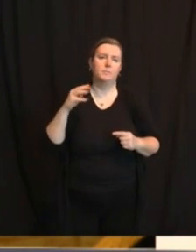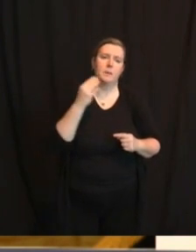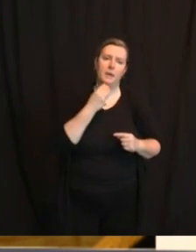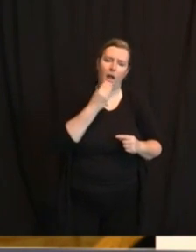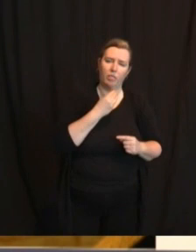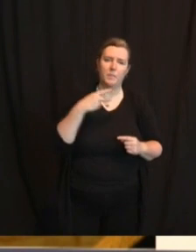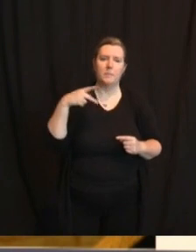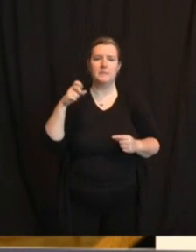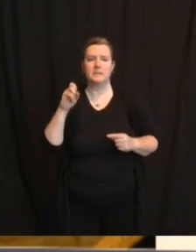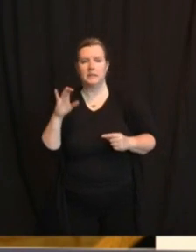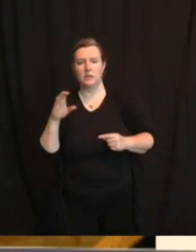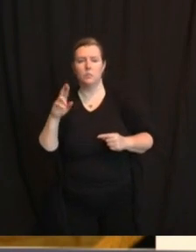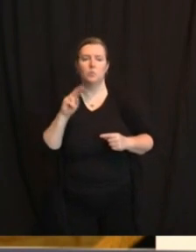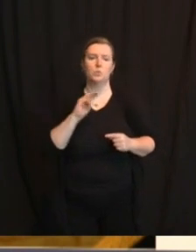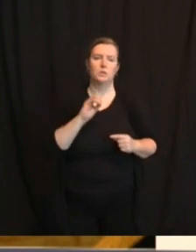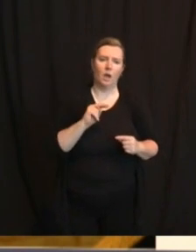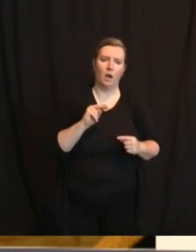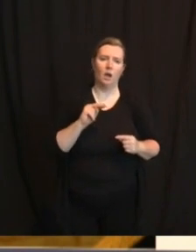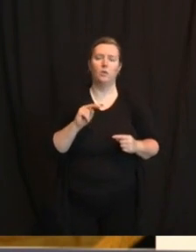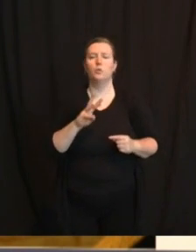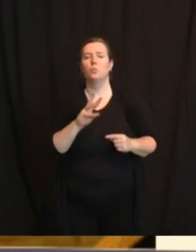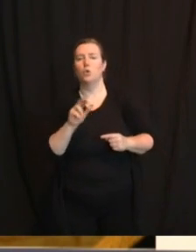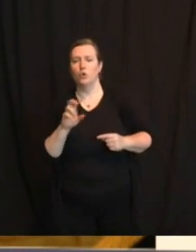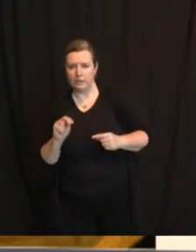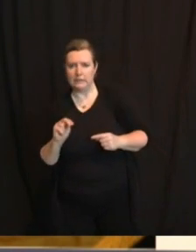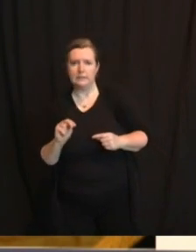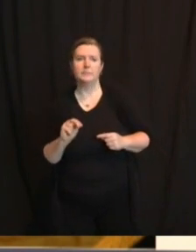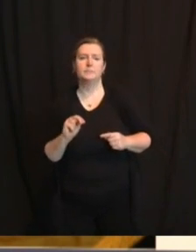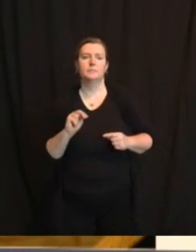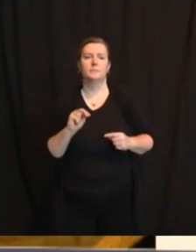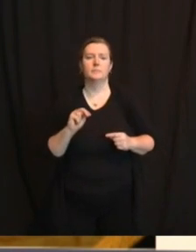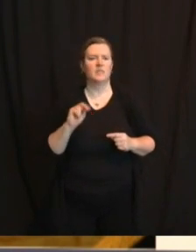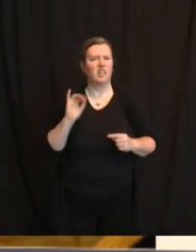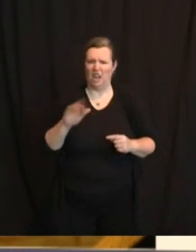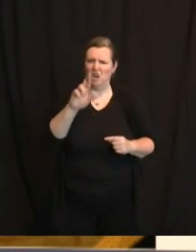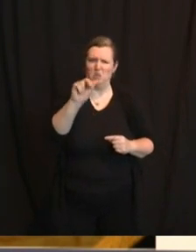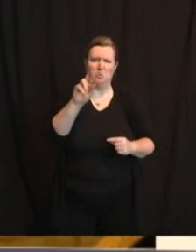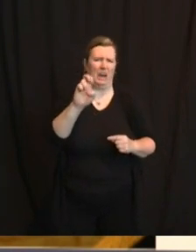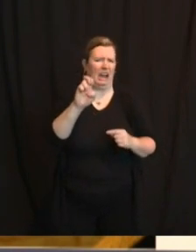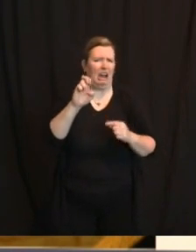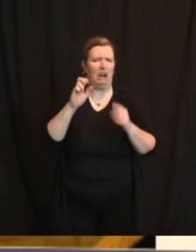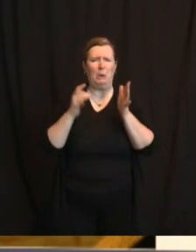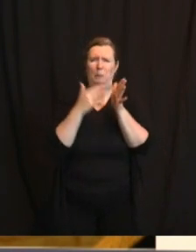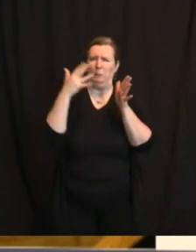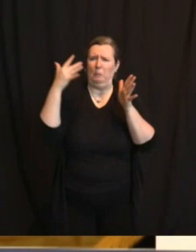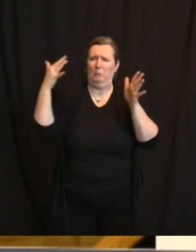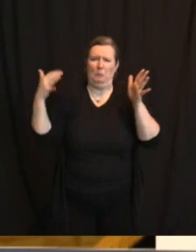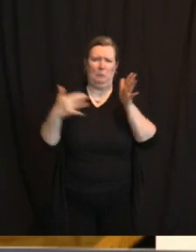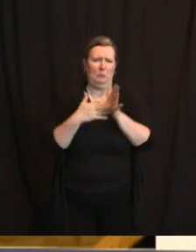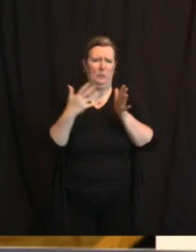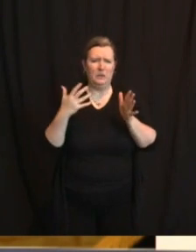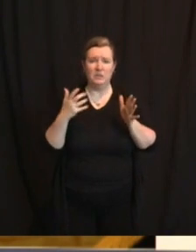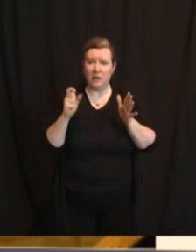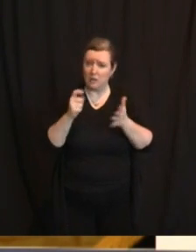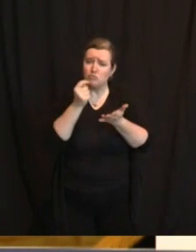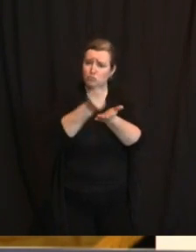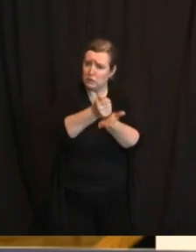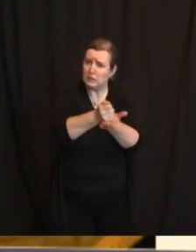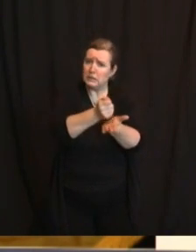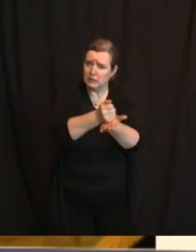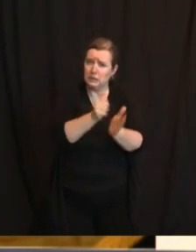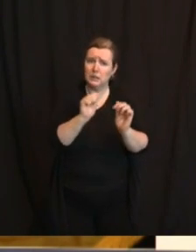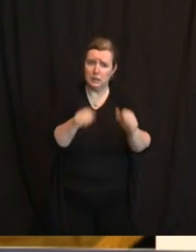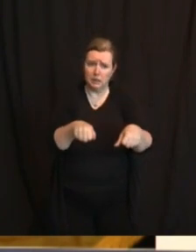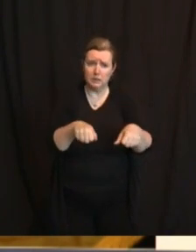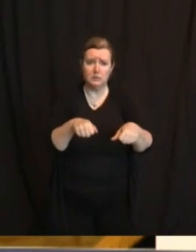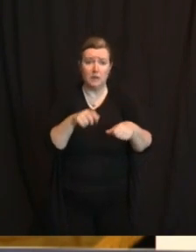Warren. This is a rare condition, but it can be treated. Early